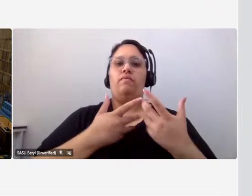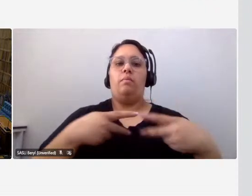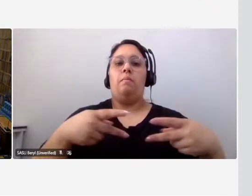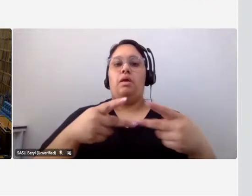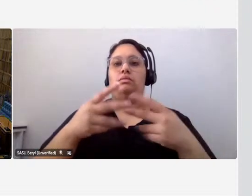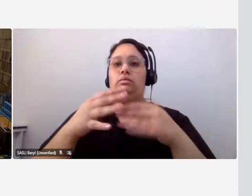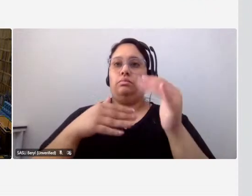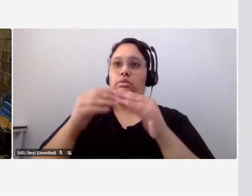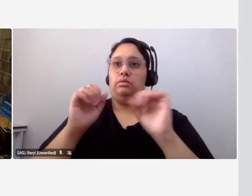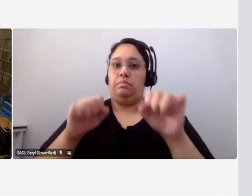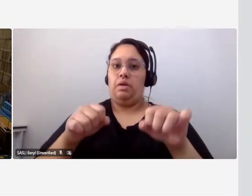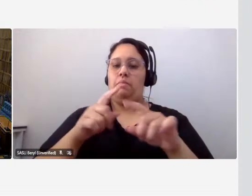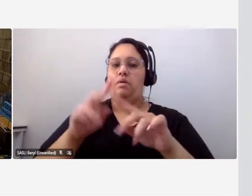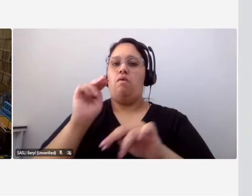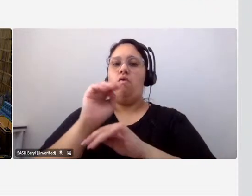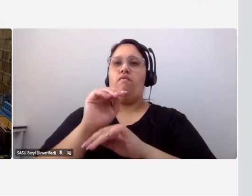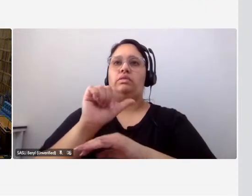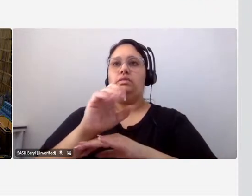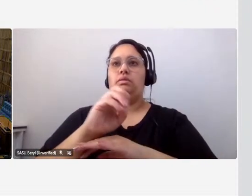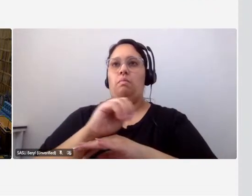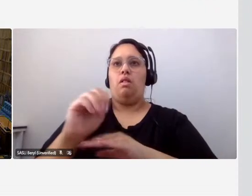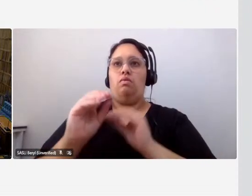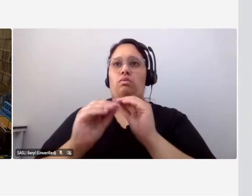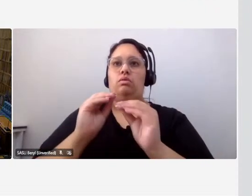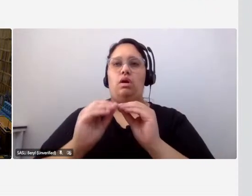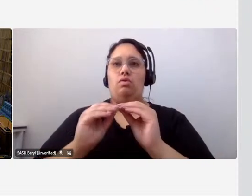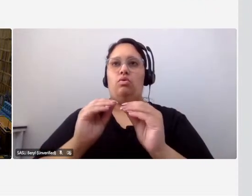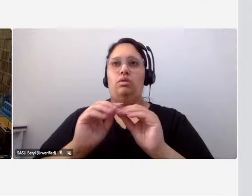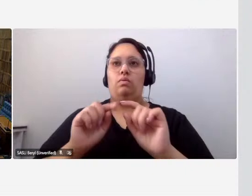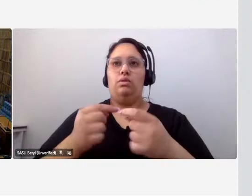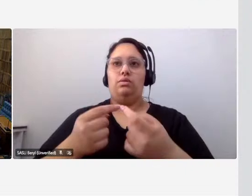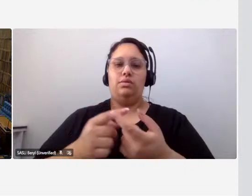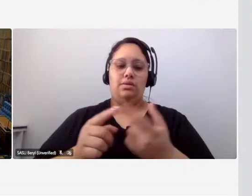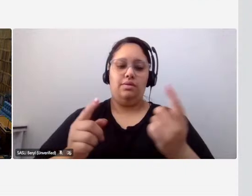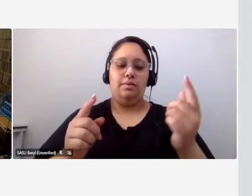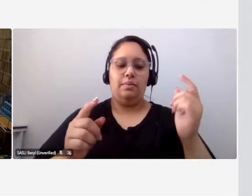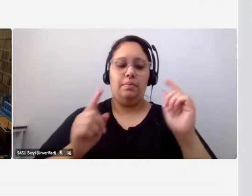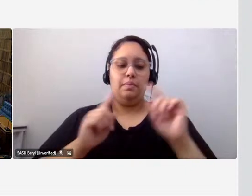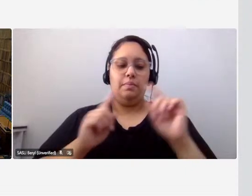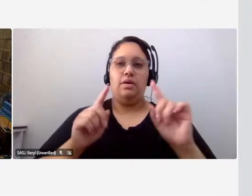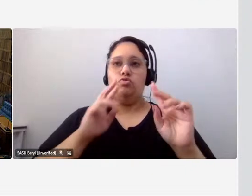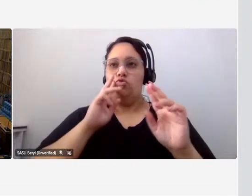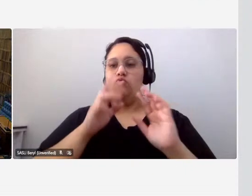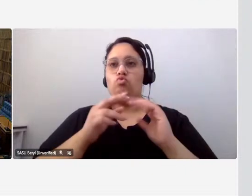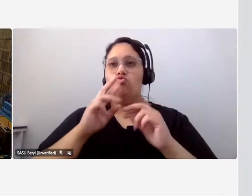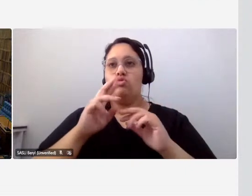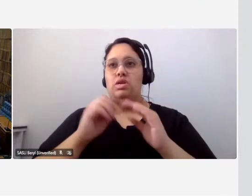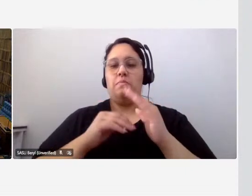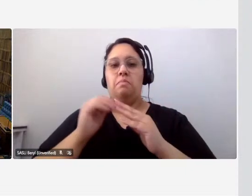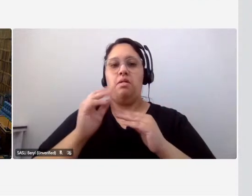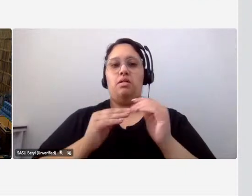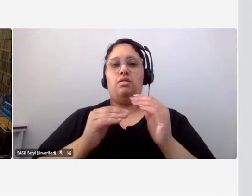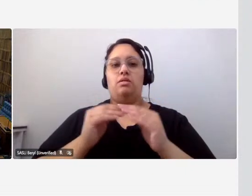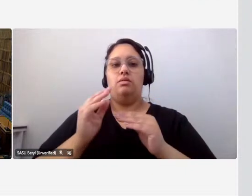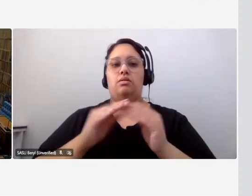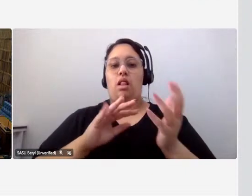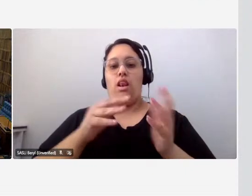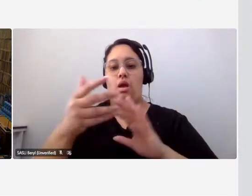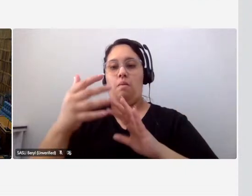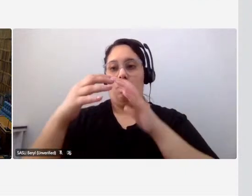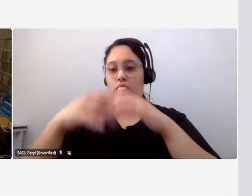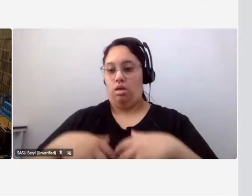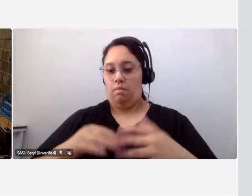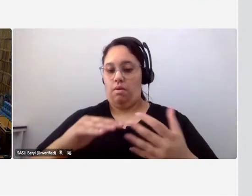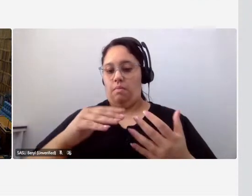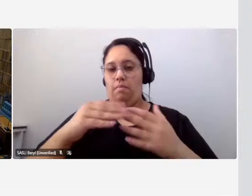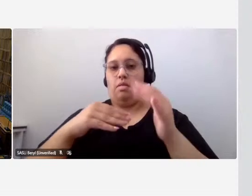be over 60 million, if I remember the figures correctly. But to rebuild this building, if you had to demolish and just rebuild, would be in the